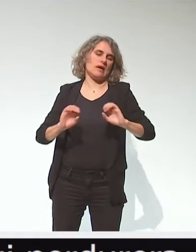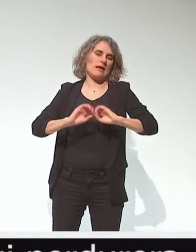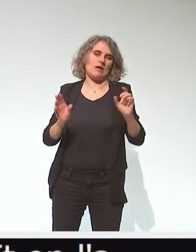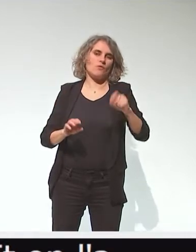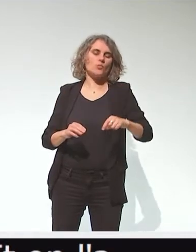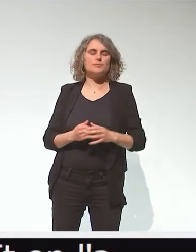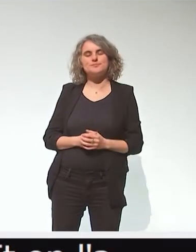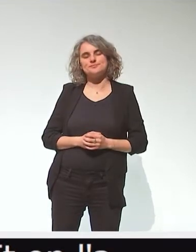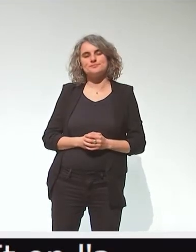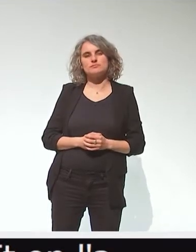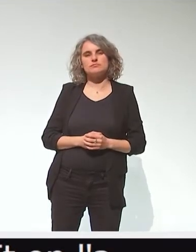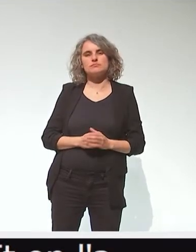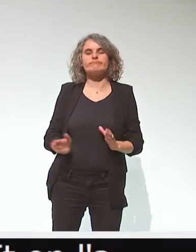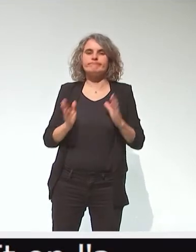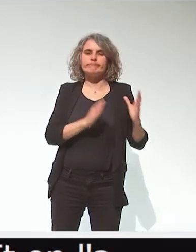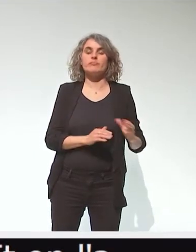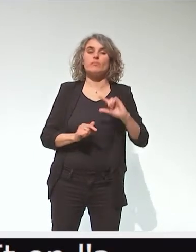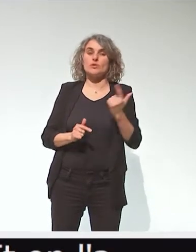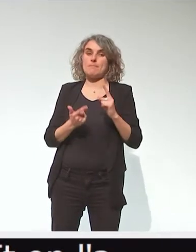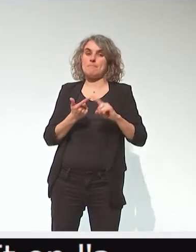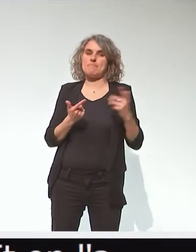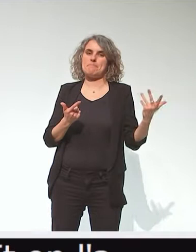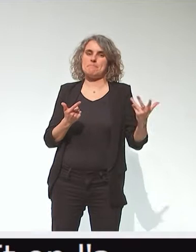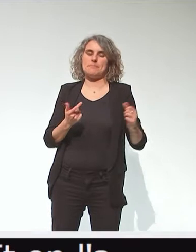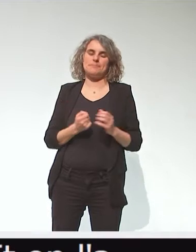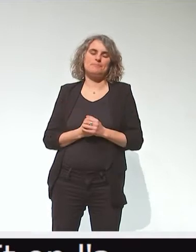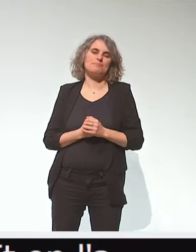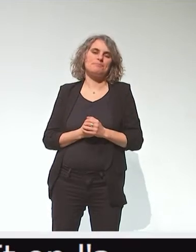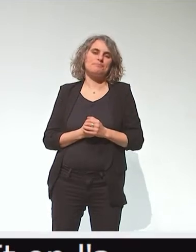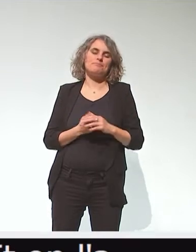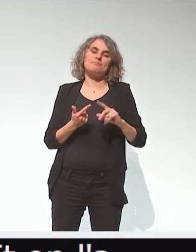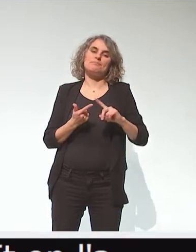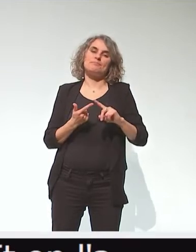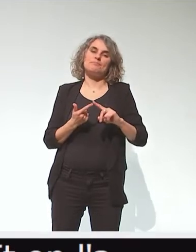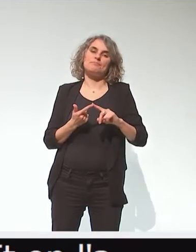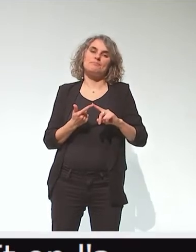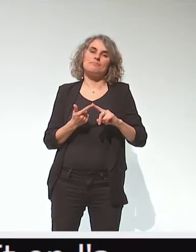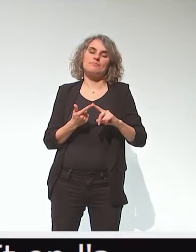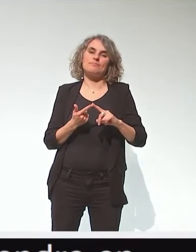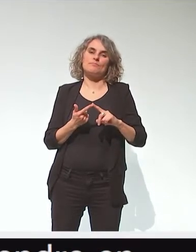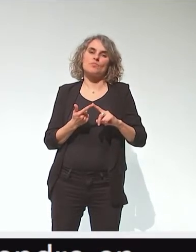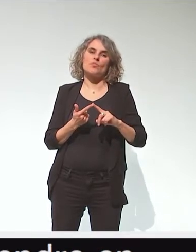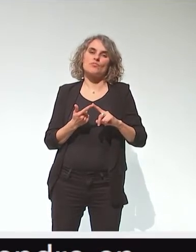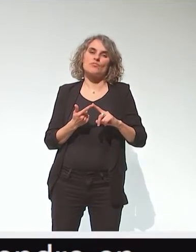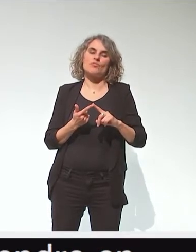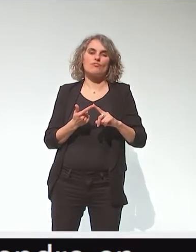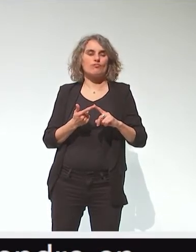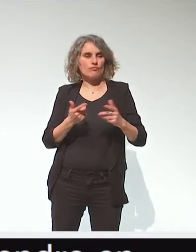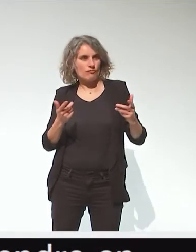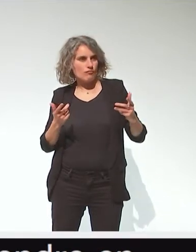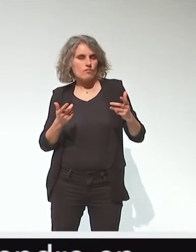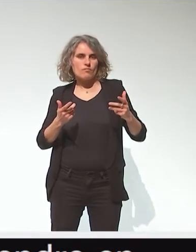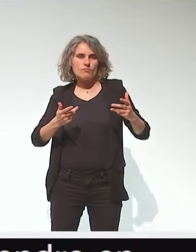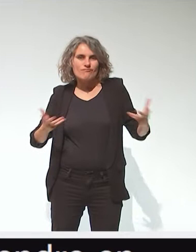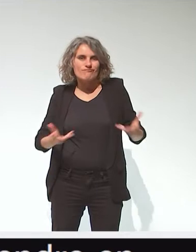strengthening capacities of employment and integration services. And this part of the work is going to be done together